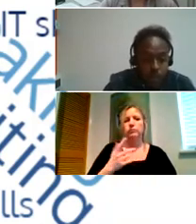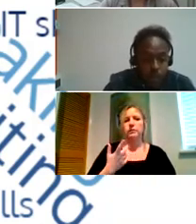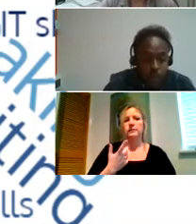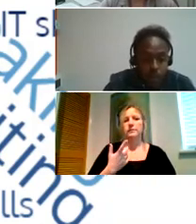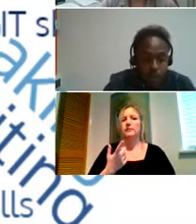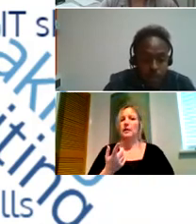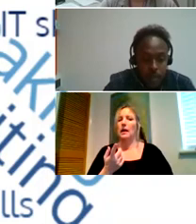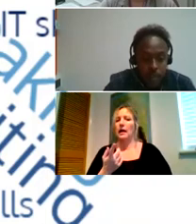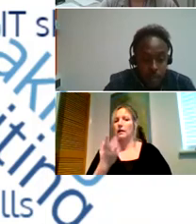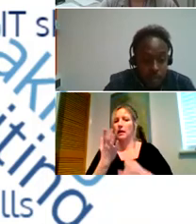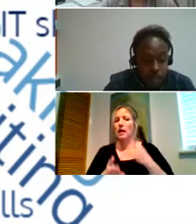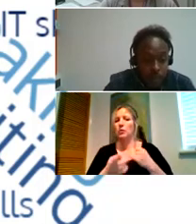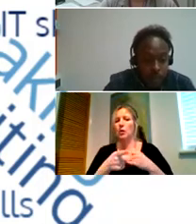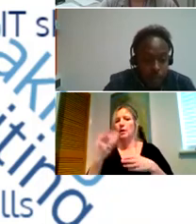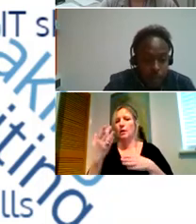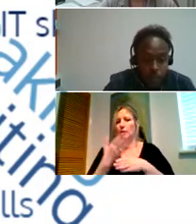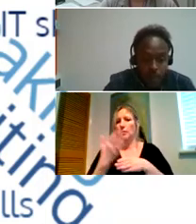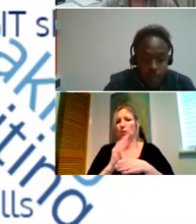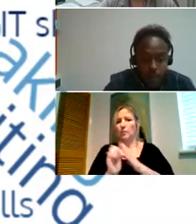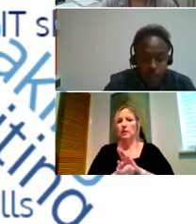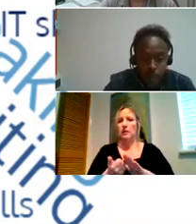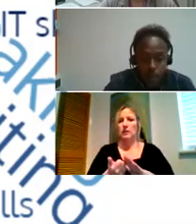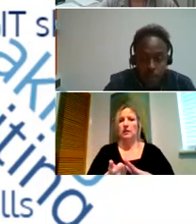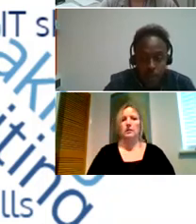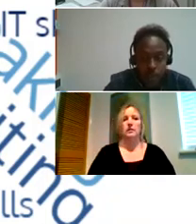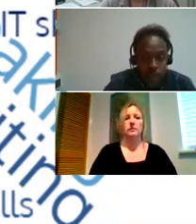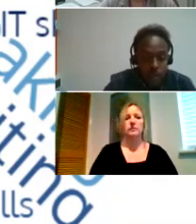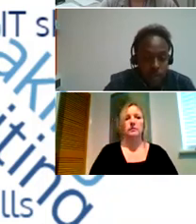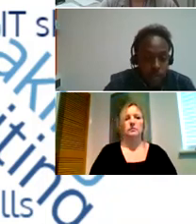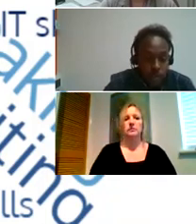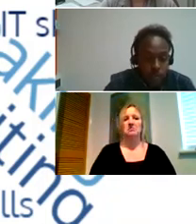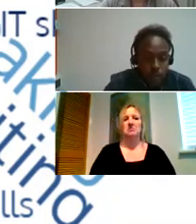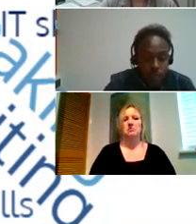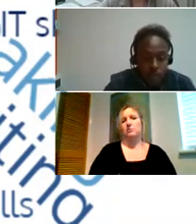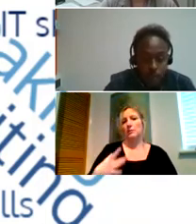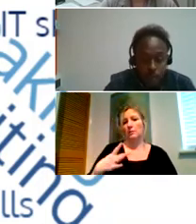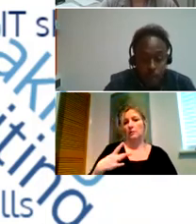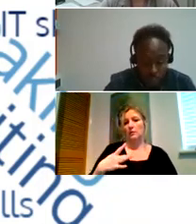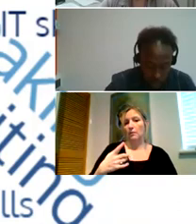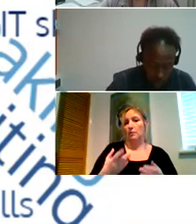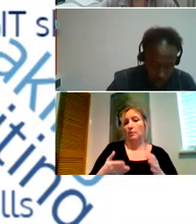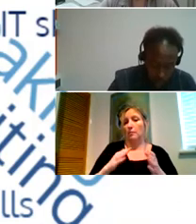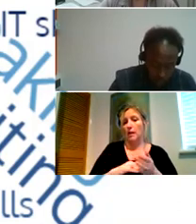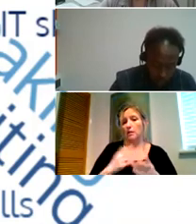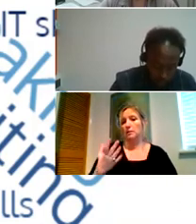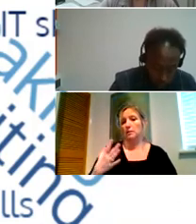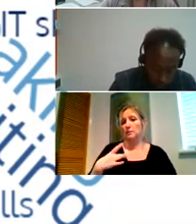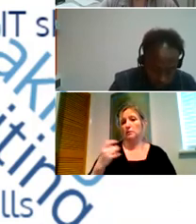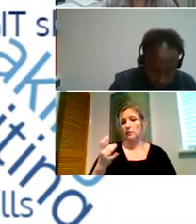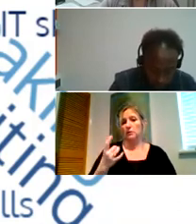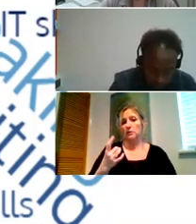also employability skills. We also have volunteering courses for level one, which